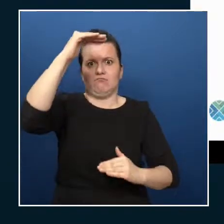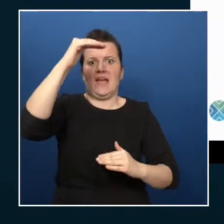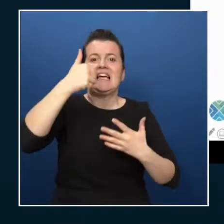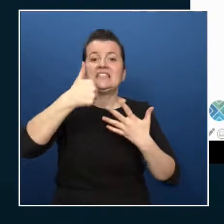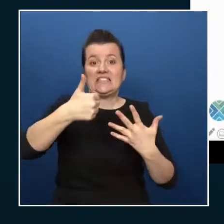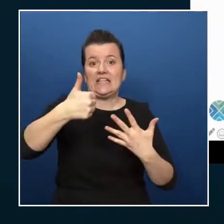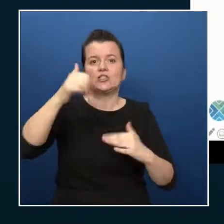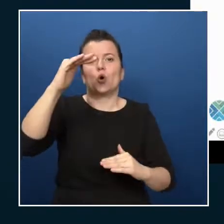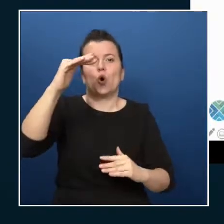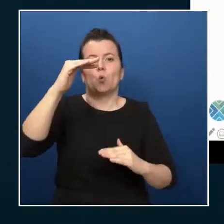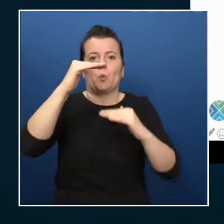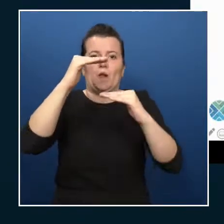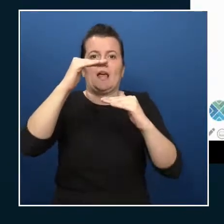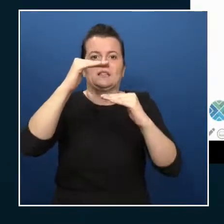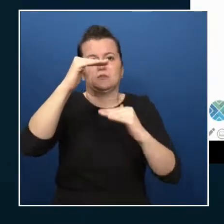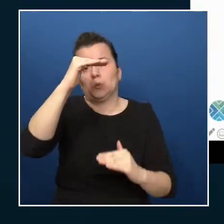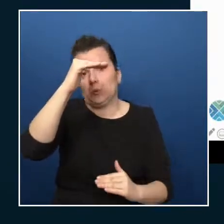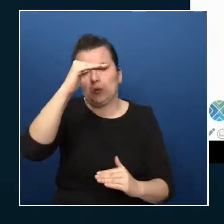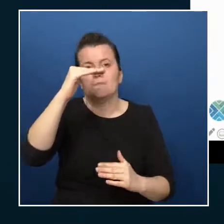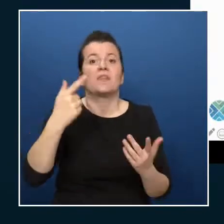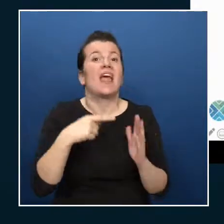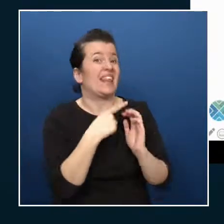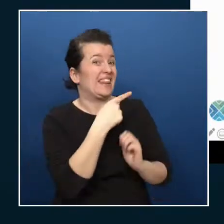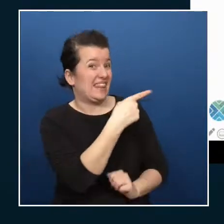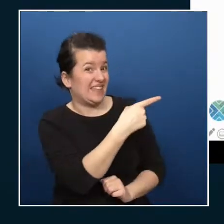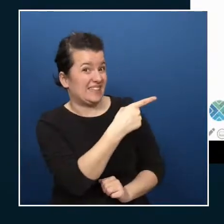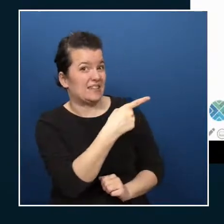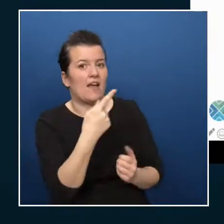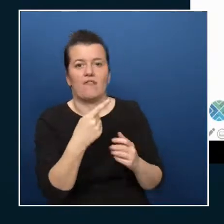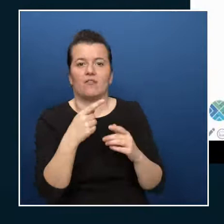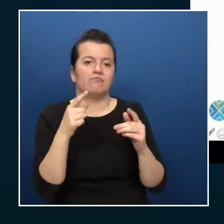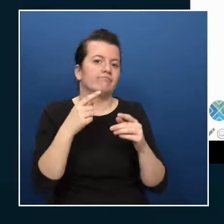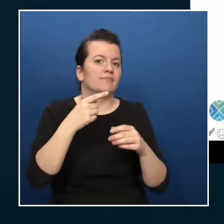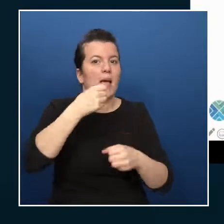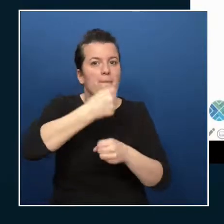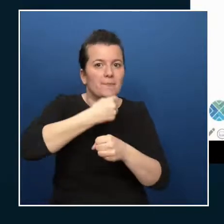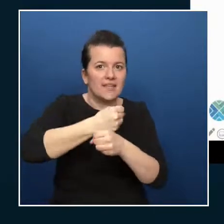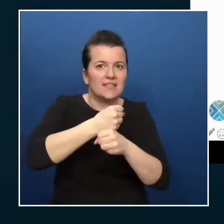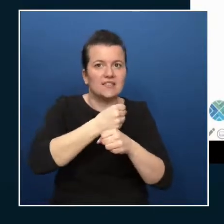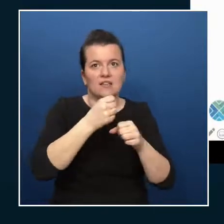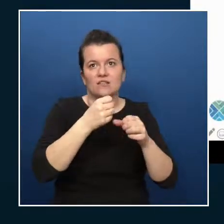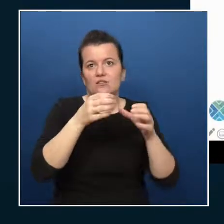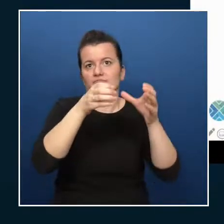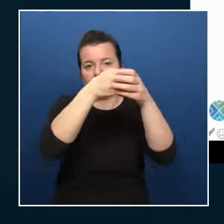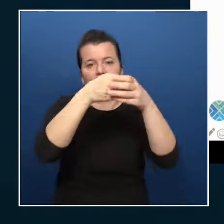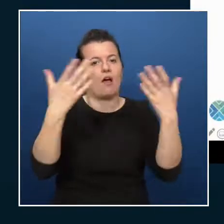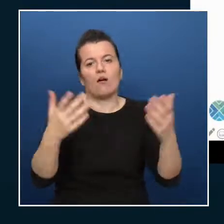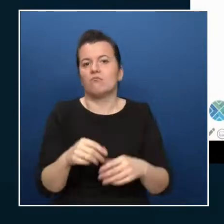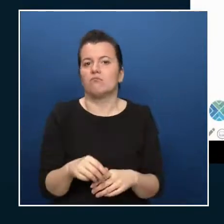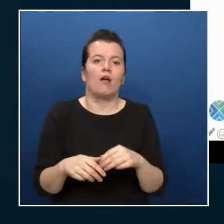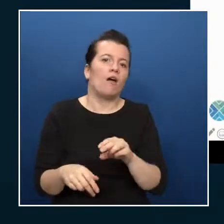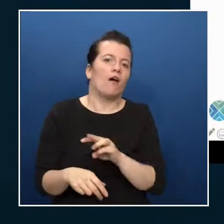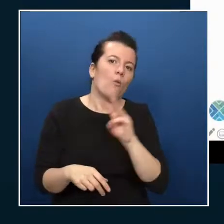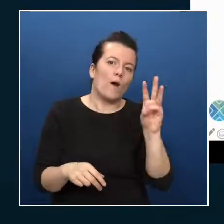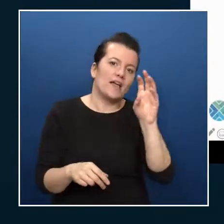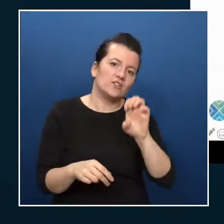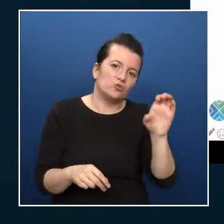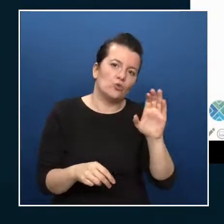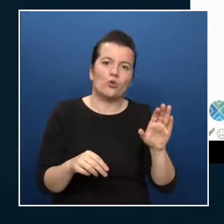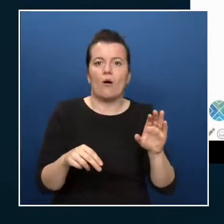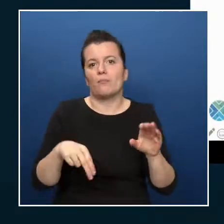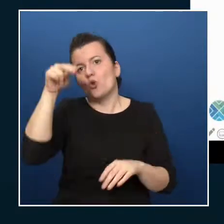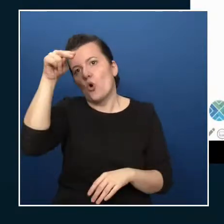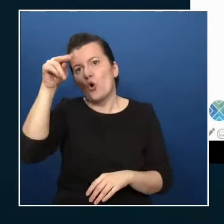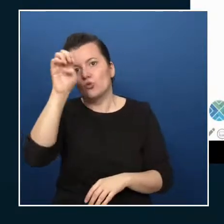So you have like a business unit that has multiple locations, maybe West Europe, North Europe, and then you'll see the